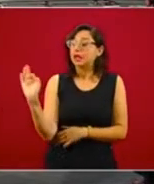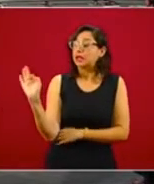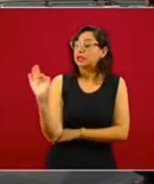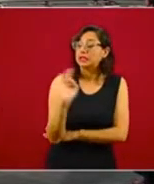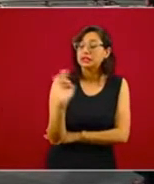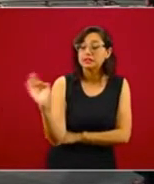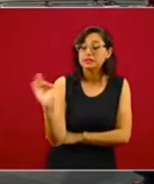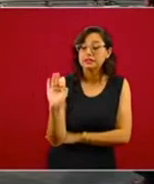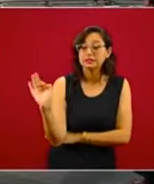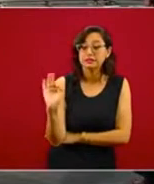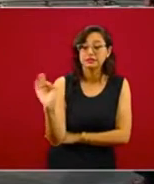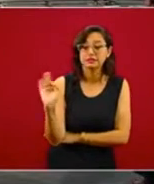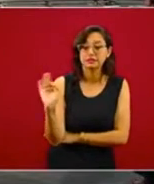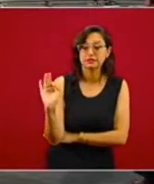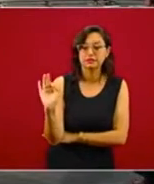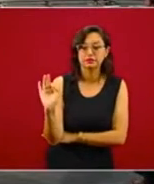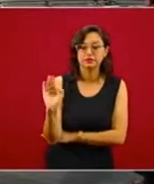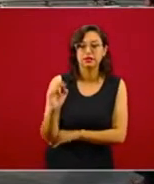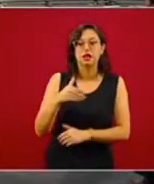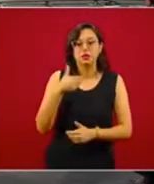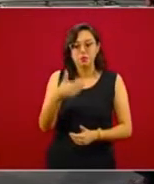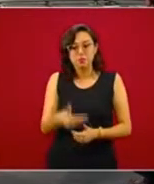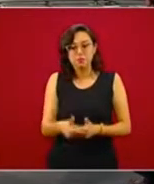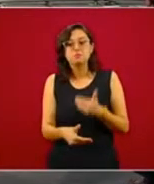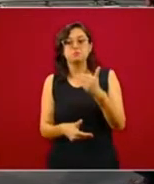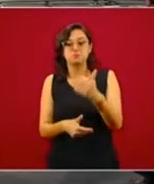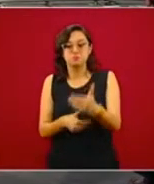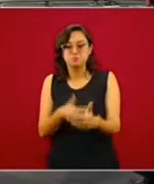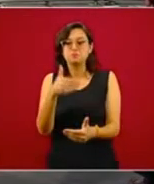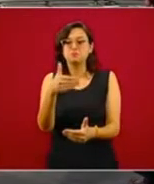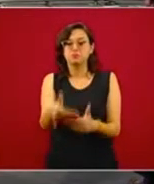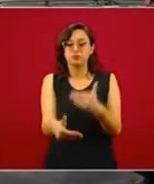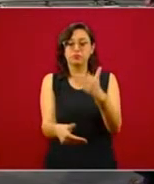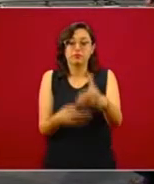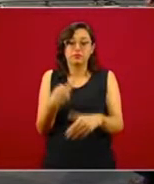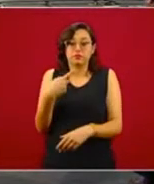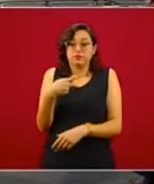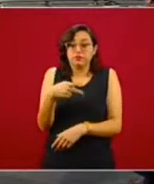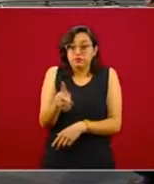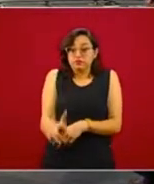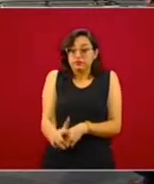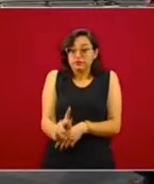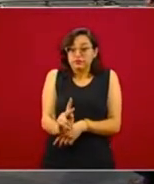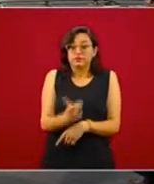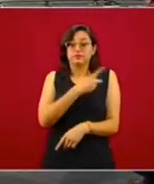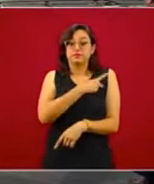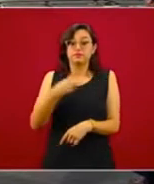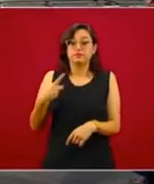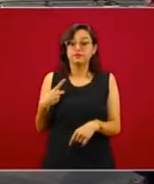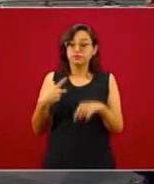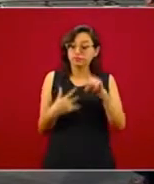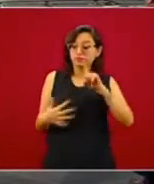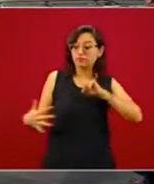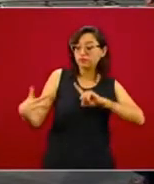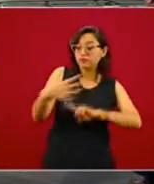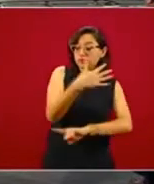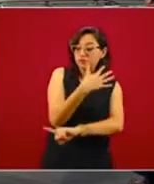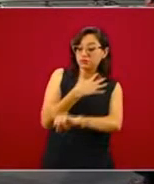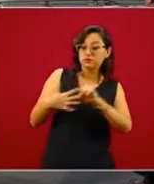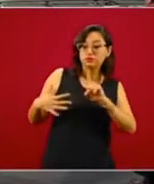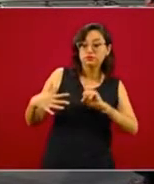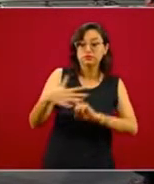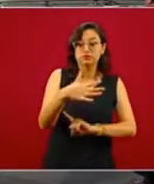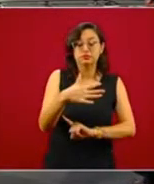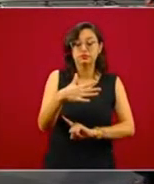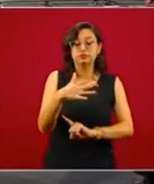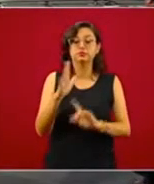green light. And these are reference dates. It says that. We are looking forward to it, but the